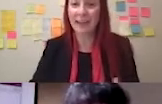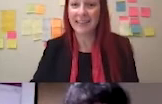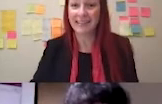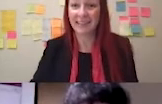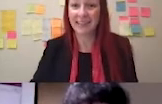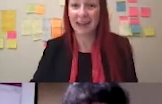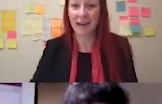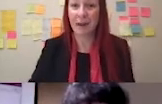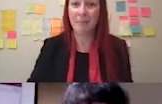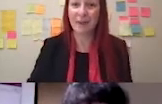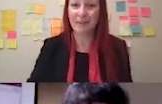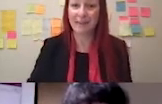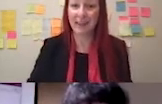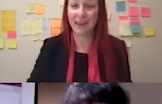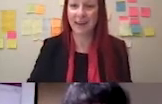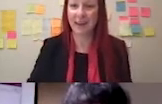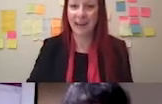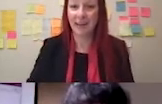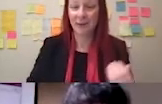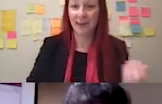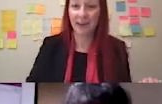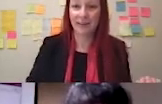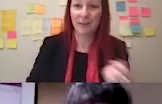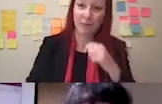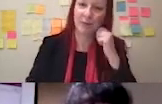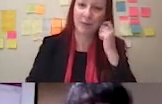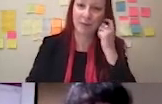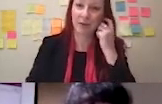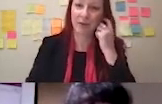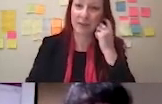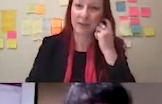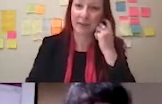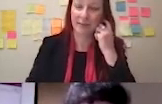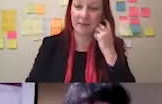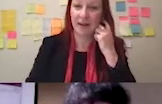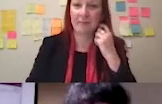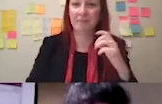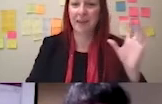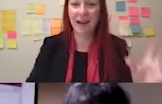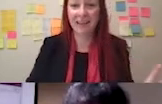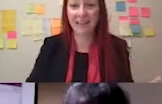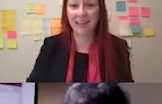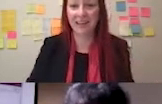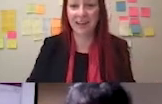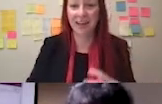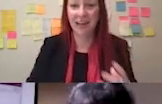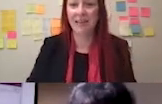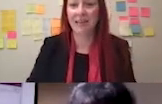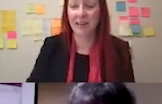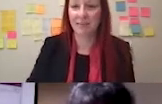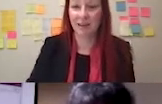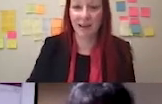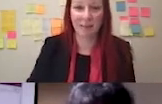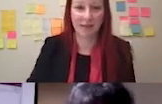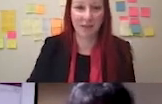New York and sitting at breakfast there and looking out to beautiful views of architecture